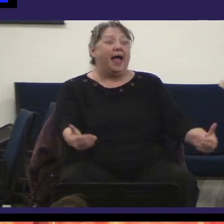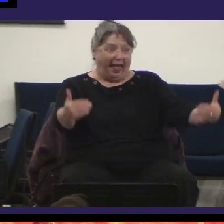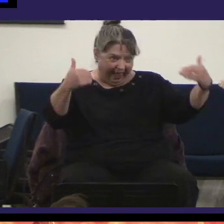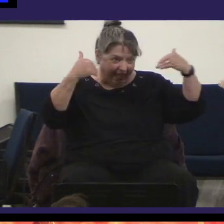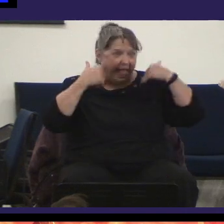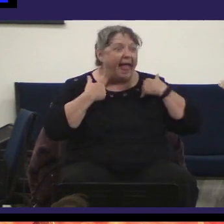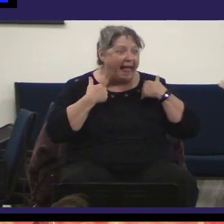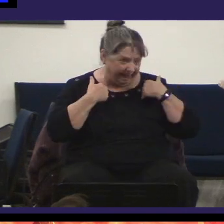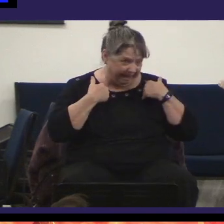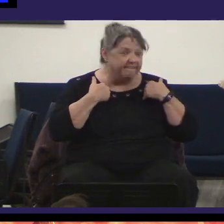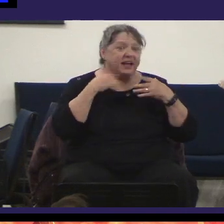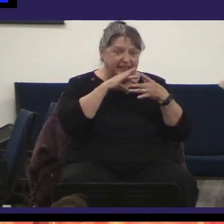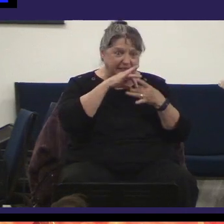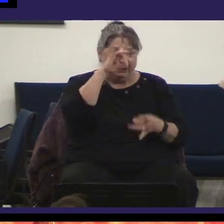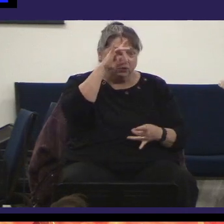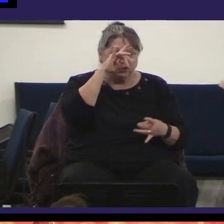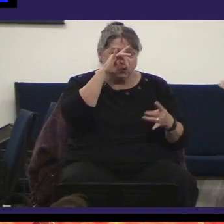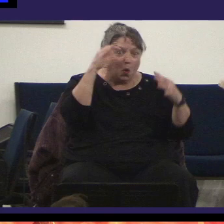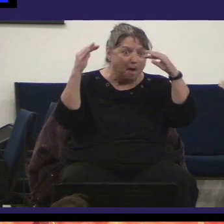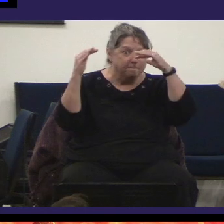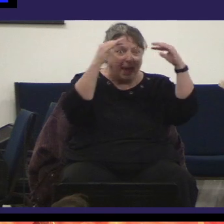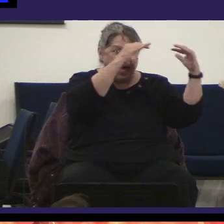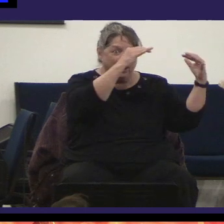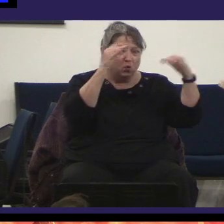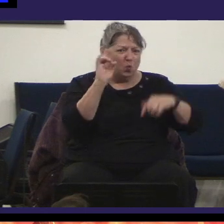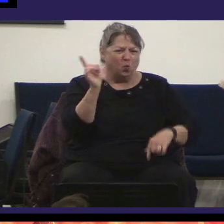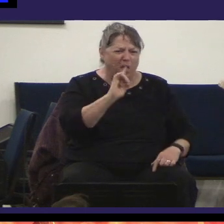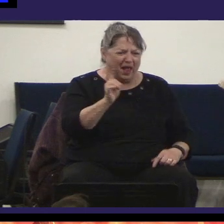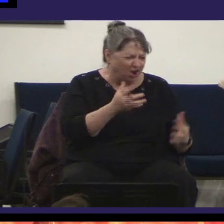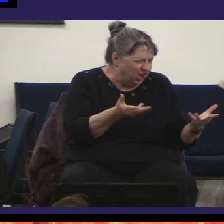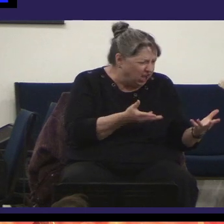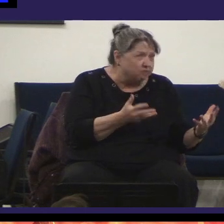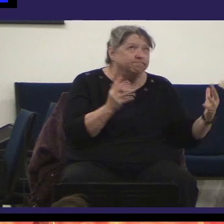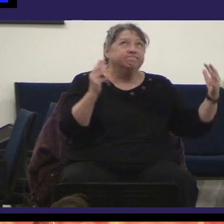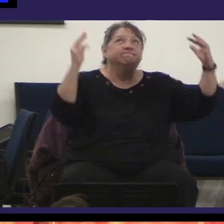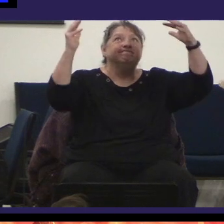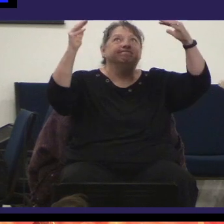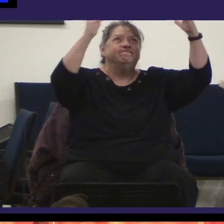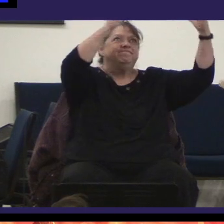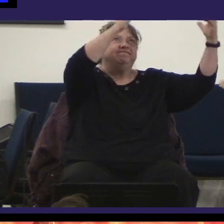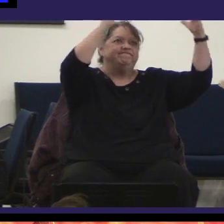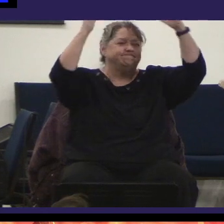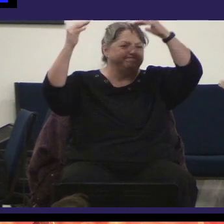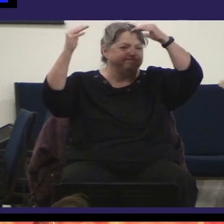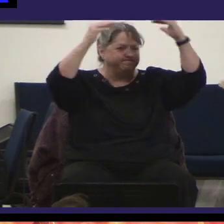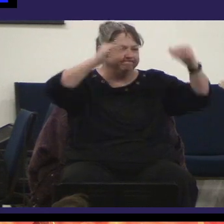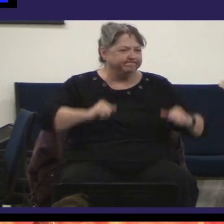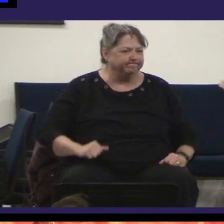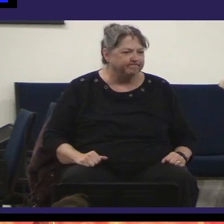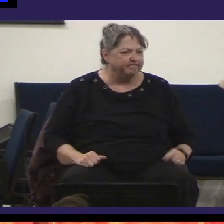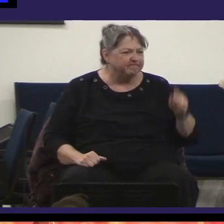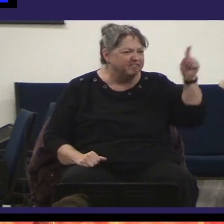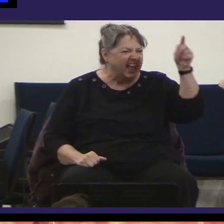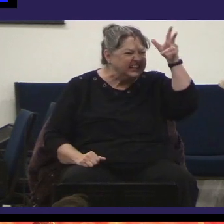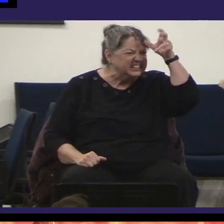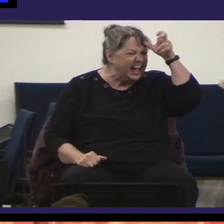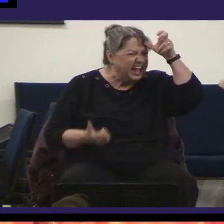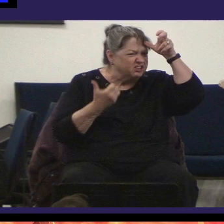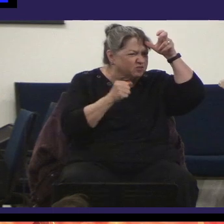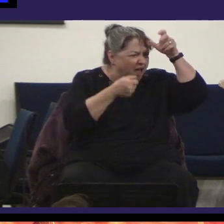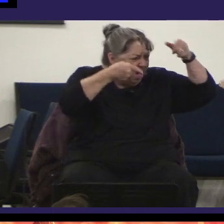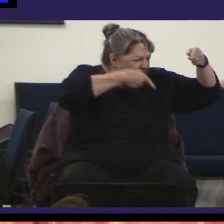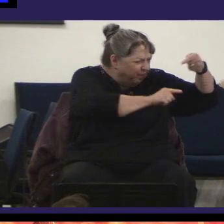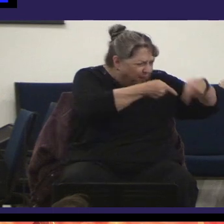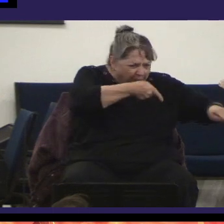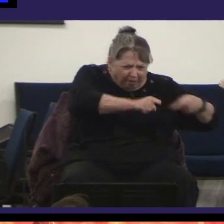the heavenly realms against the enemies of God and against the people of God. Against the rulers, against the authorities, against